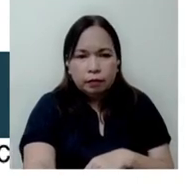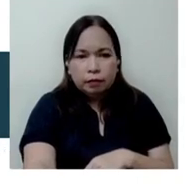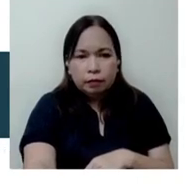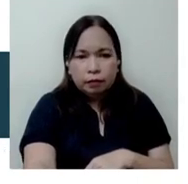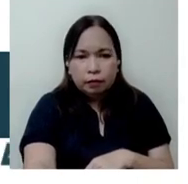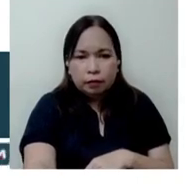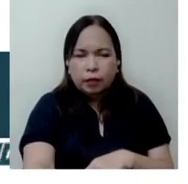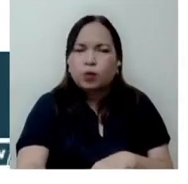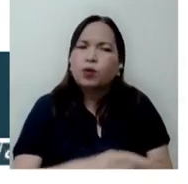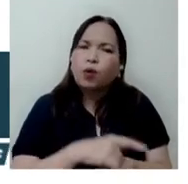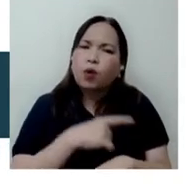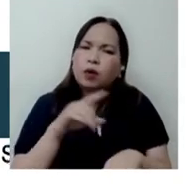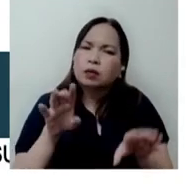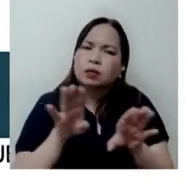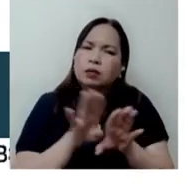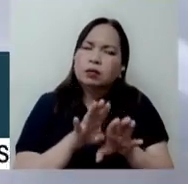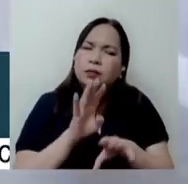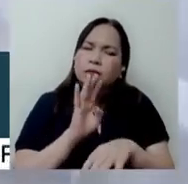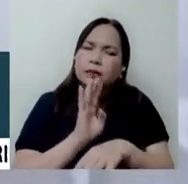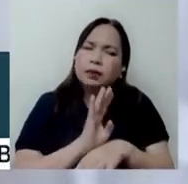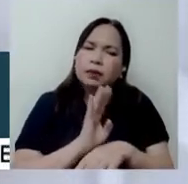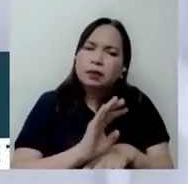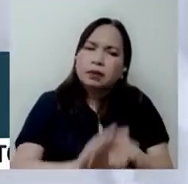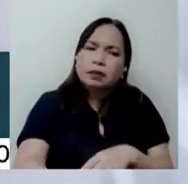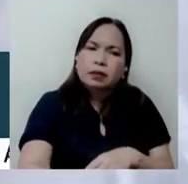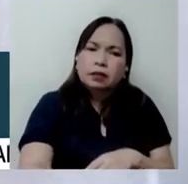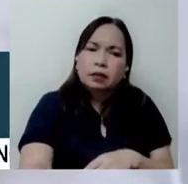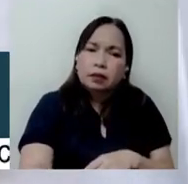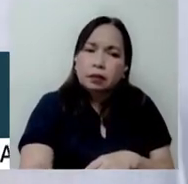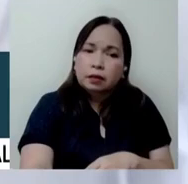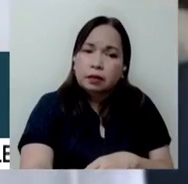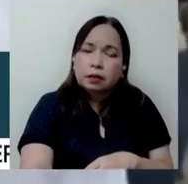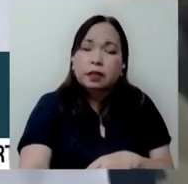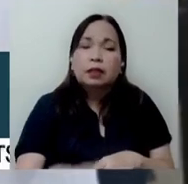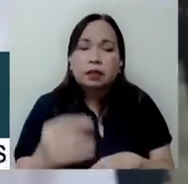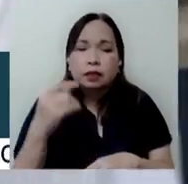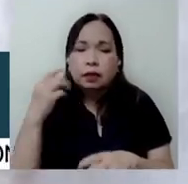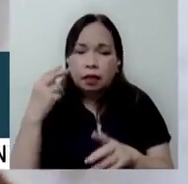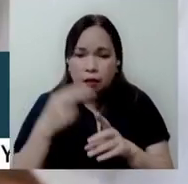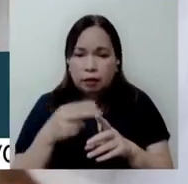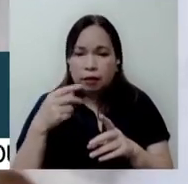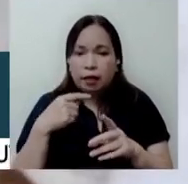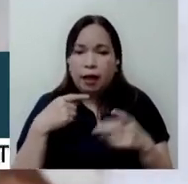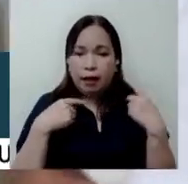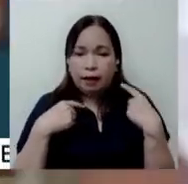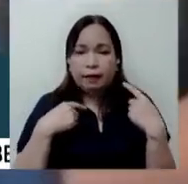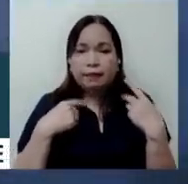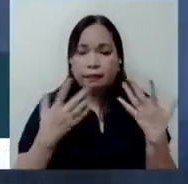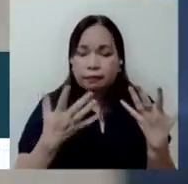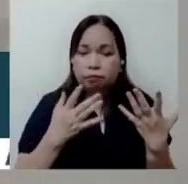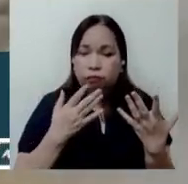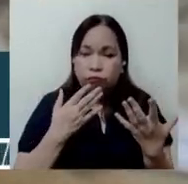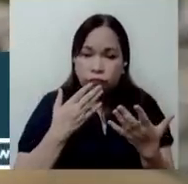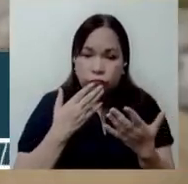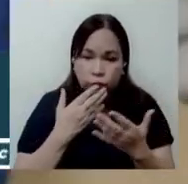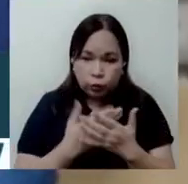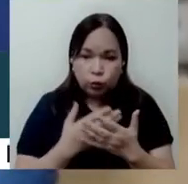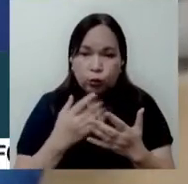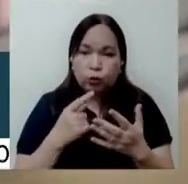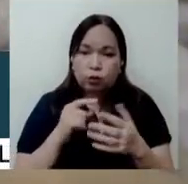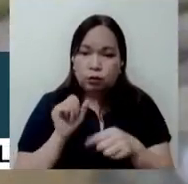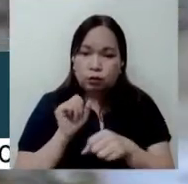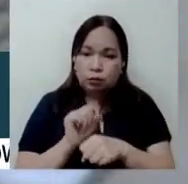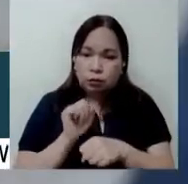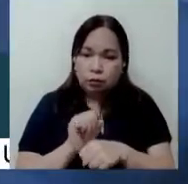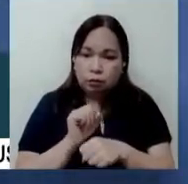closure? Well, they will be closed until they can prove that they're operating legitimately. So within 15 days, they will